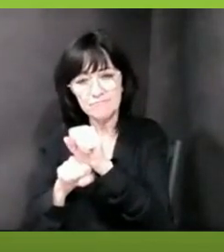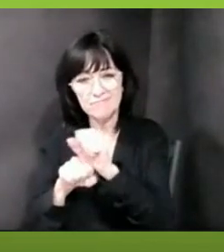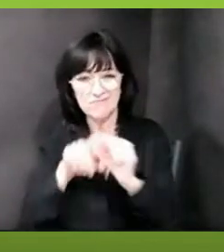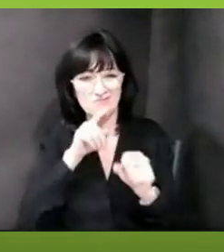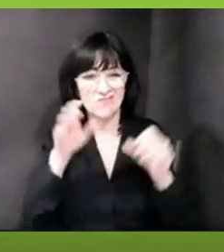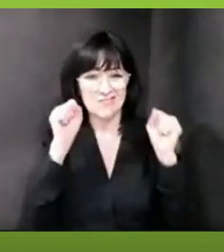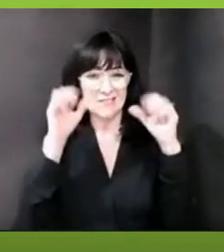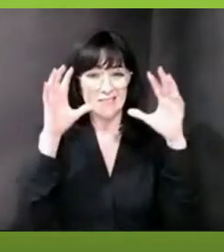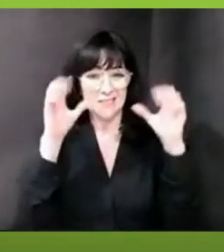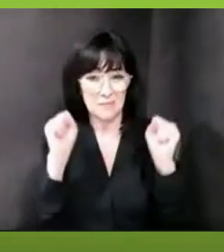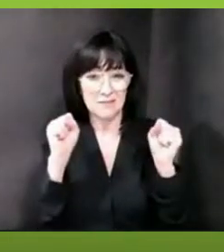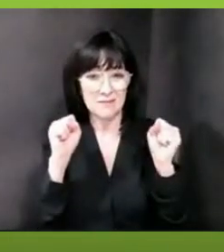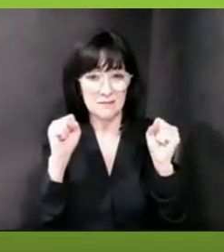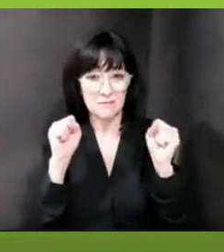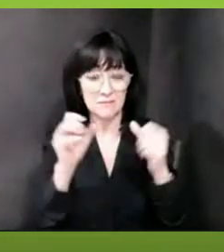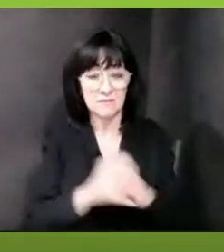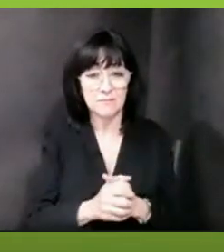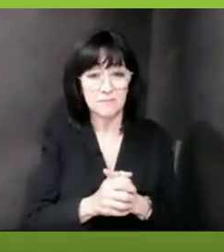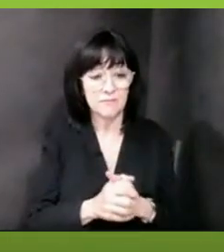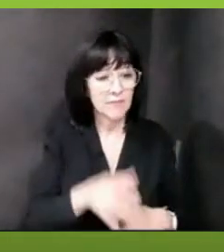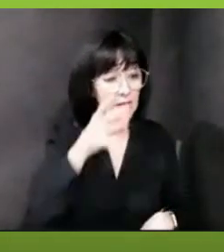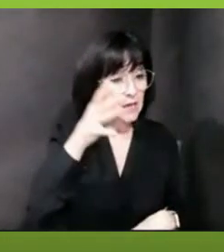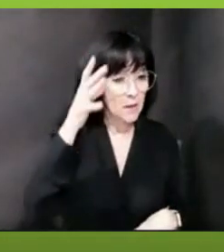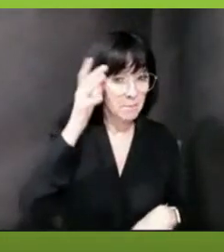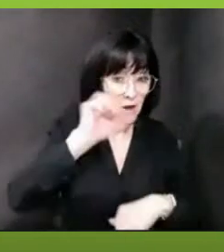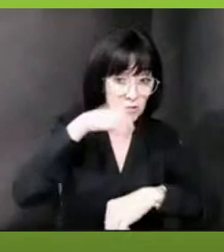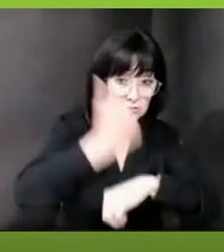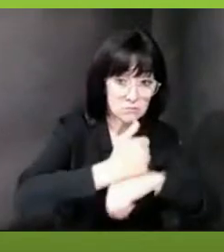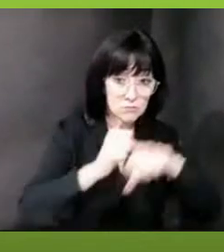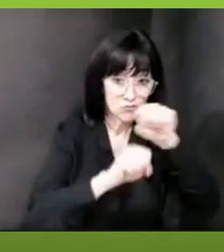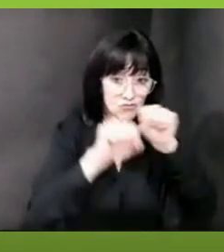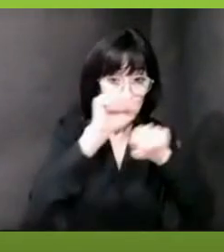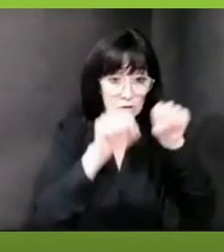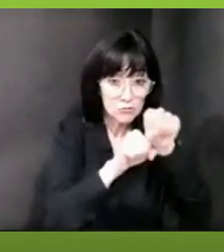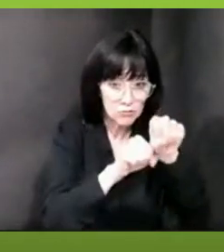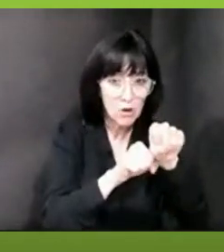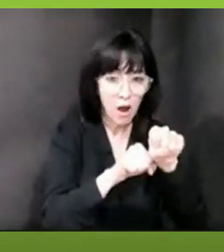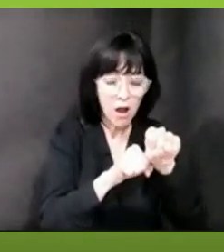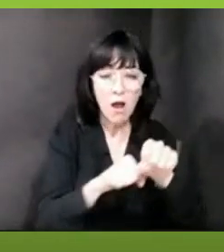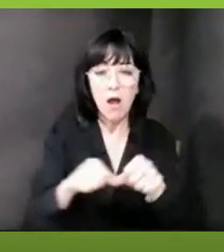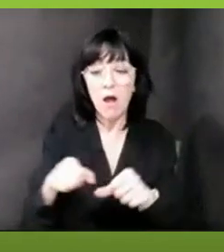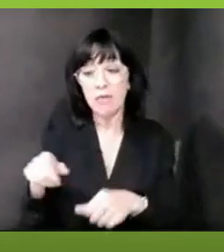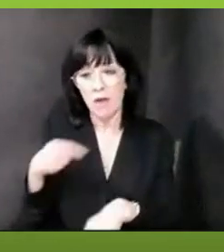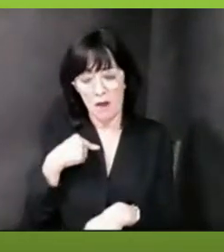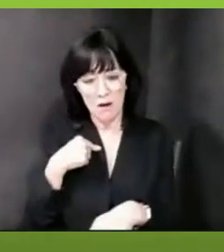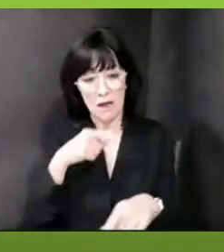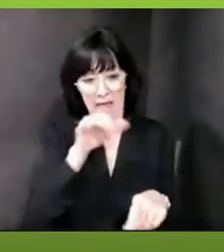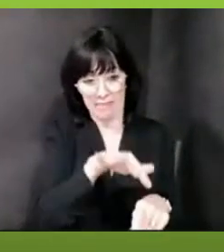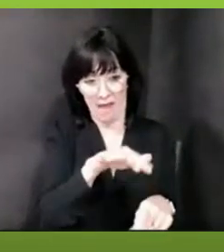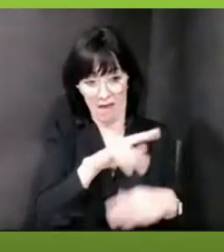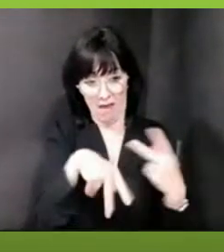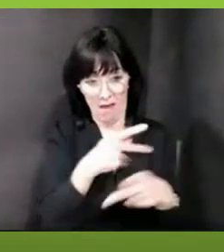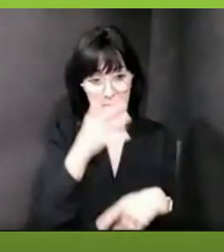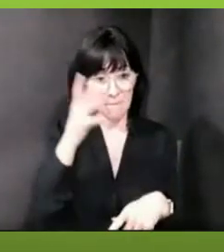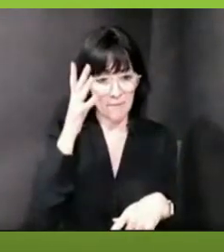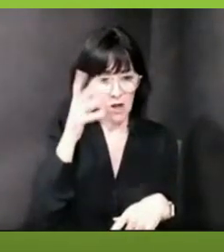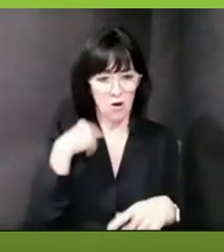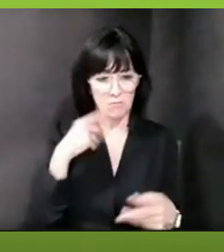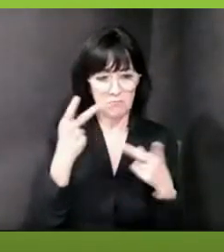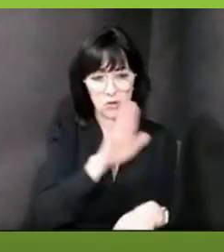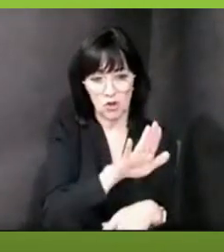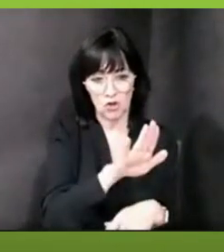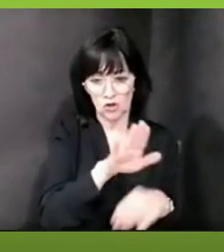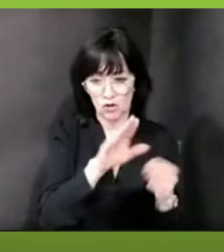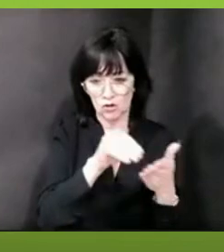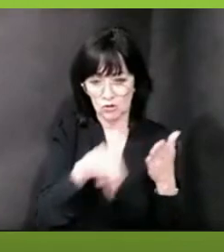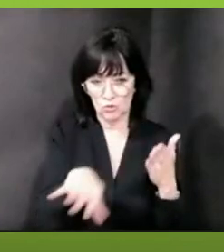with parents and parents start to provide that structure at home, the kids are happier when they come to school. It's an amazing thing, right? So, we